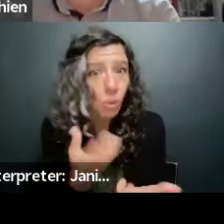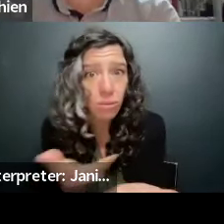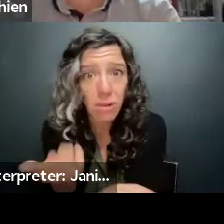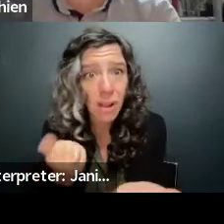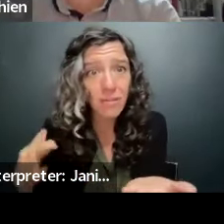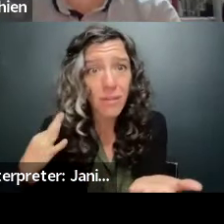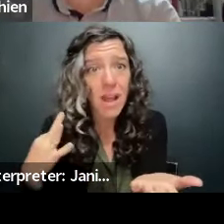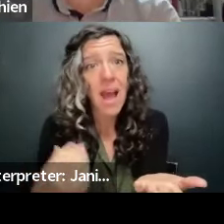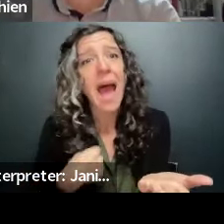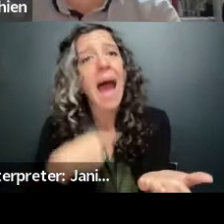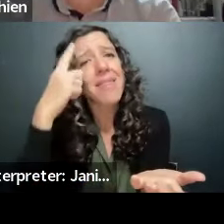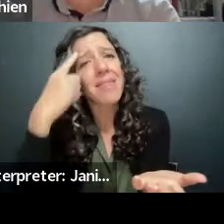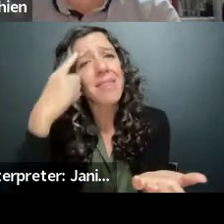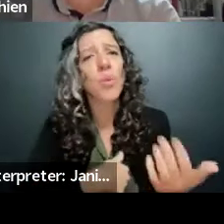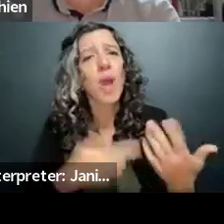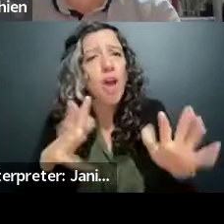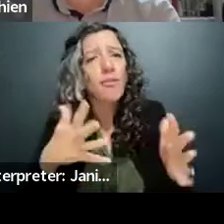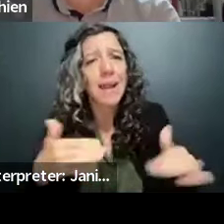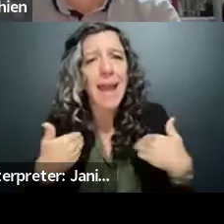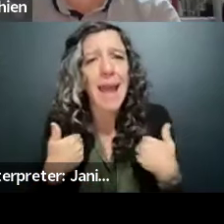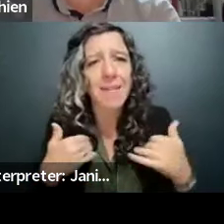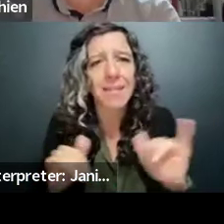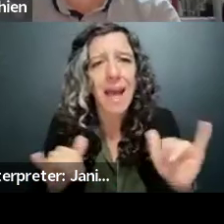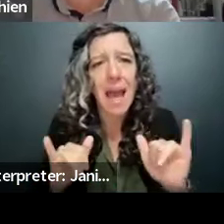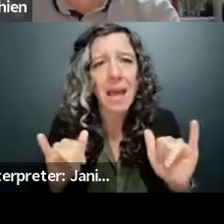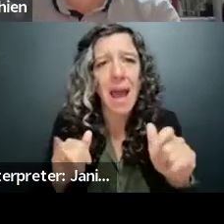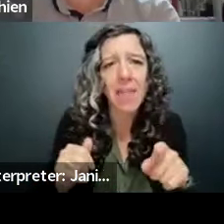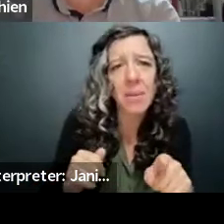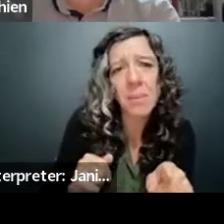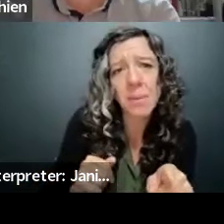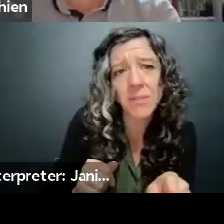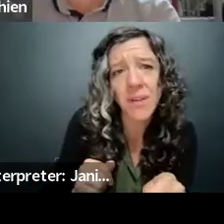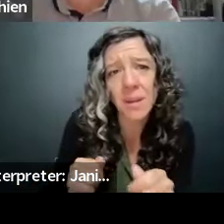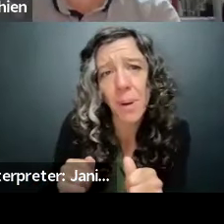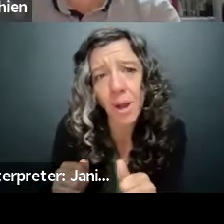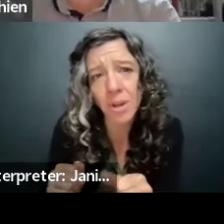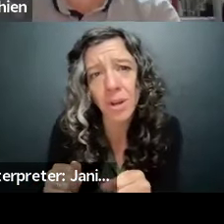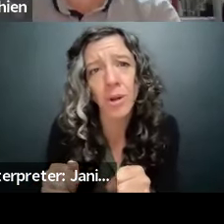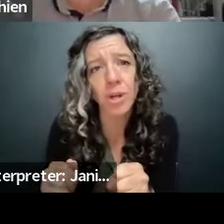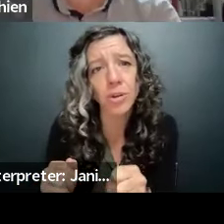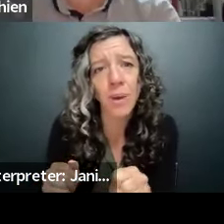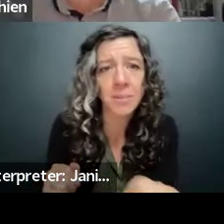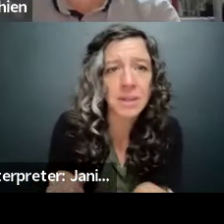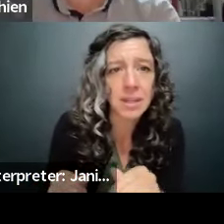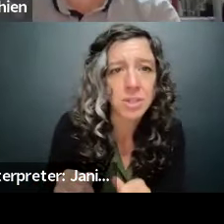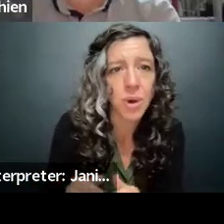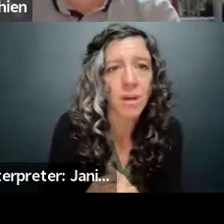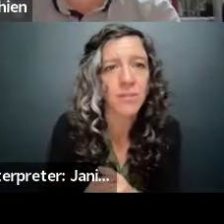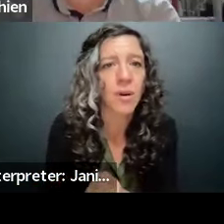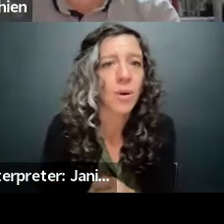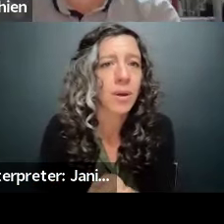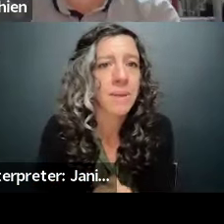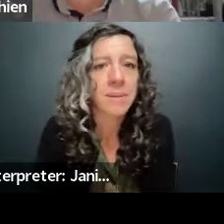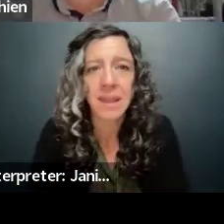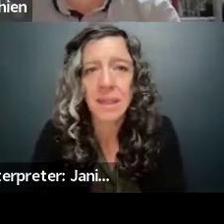I think we do have already like the big recommendation. I think we can find a partner or a group. I don't mean to cut you